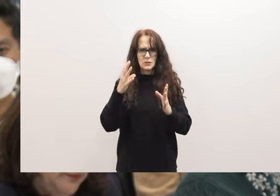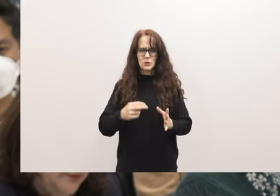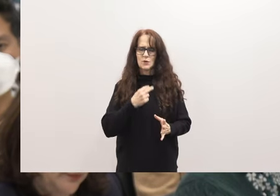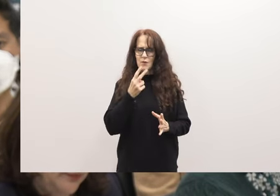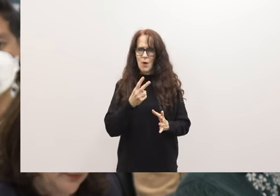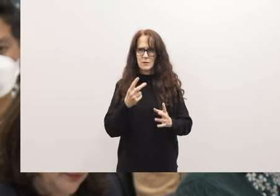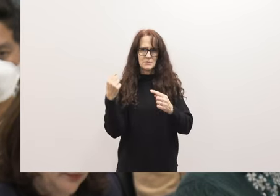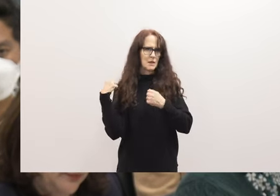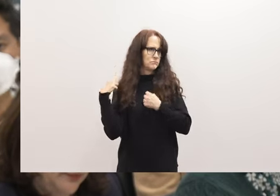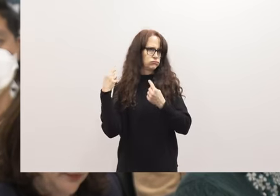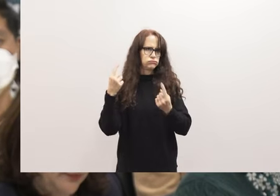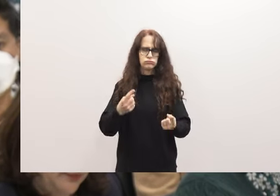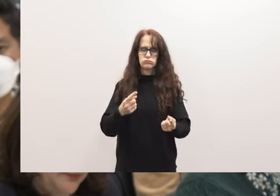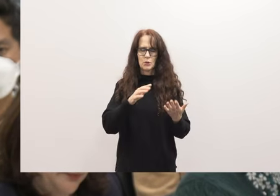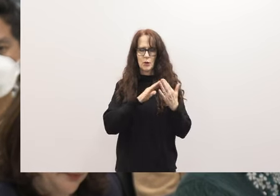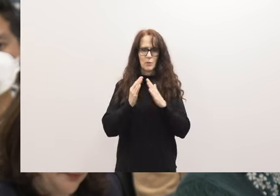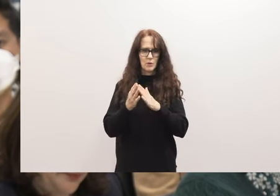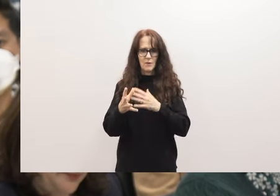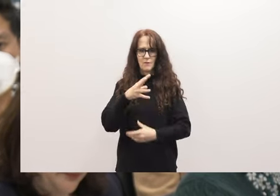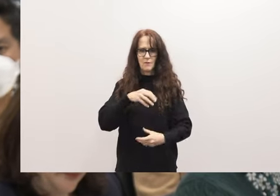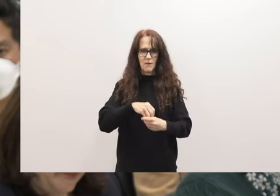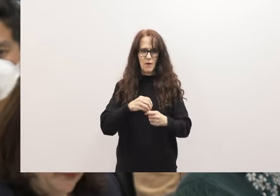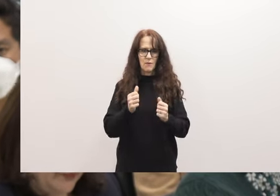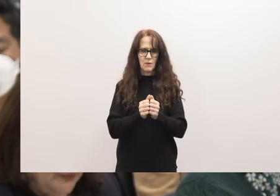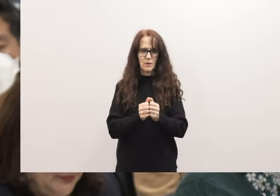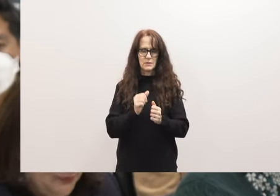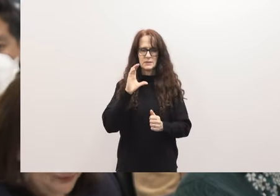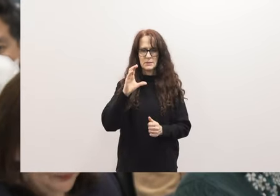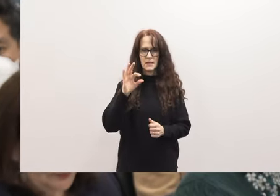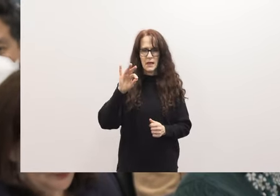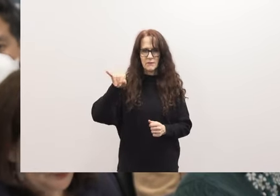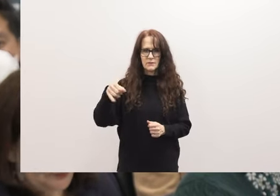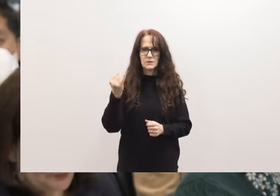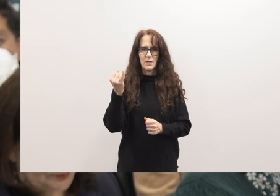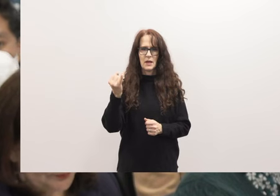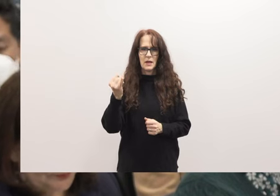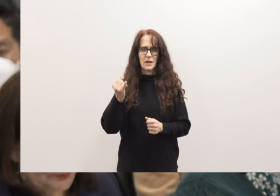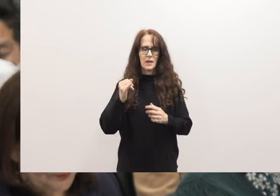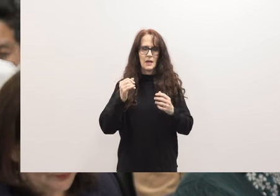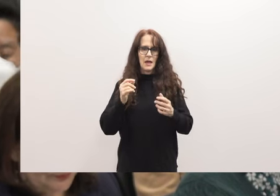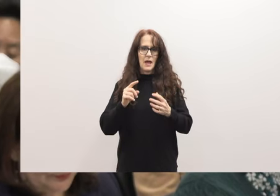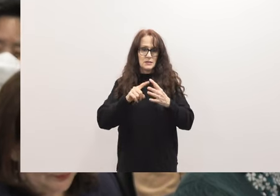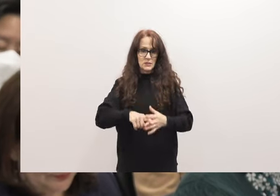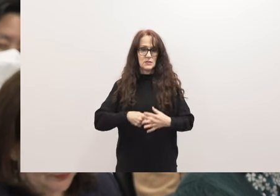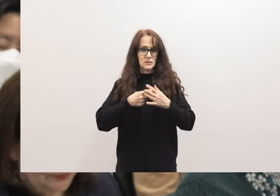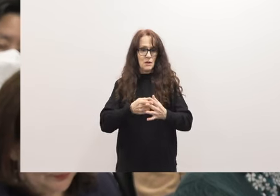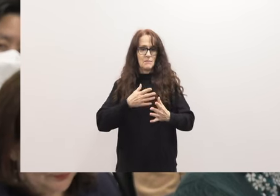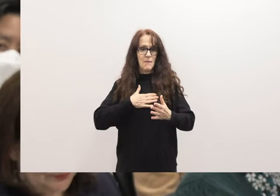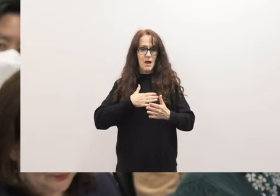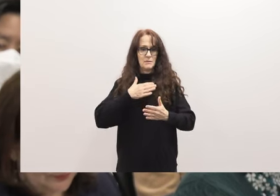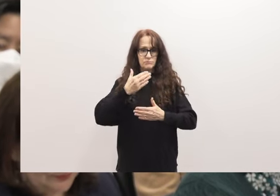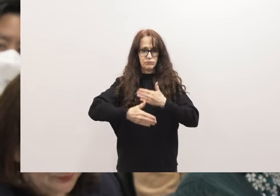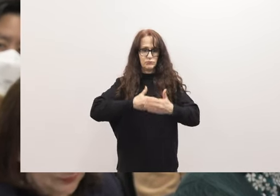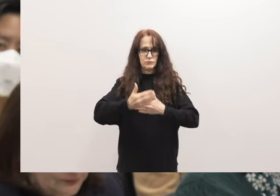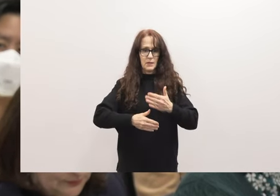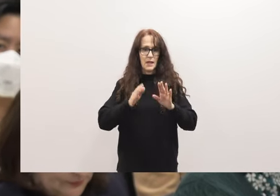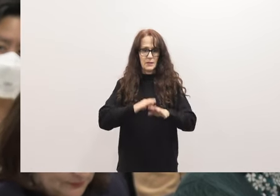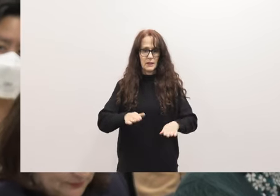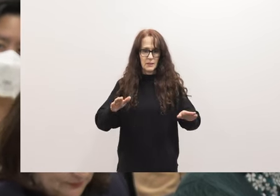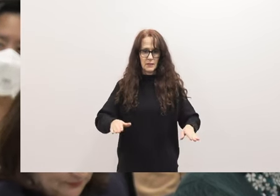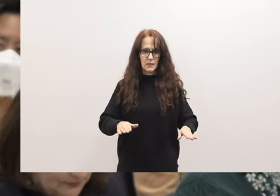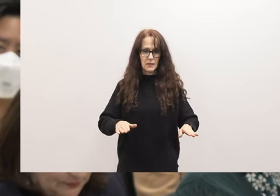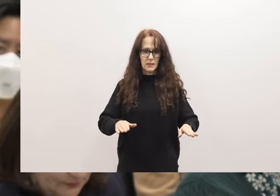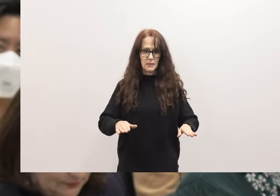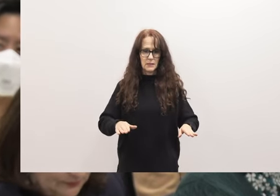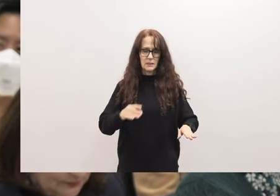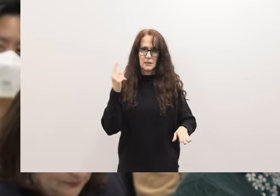other community I have been a part of. CFJ has opened the door for me personally, a child who has not